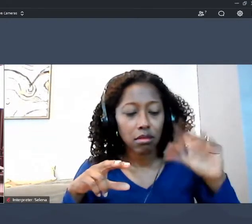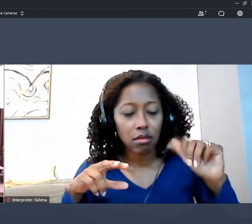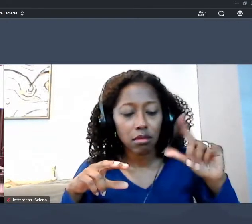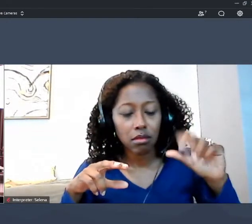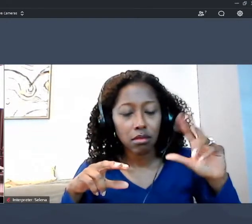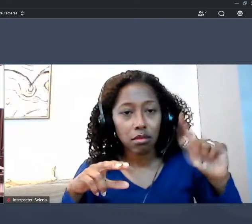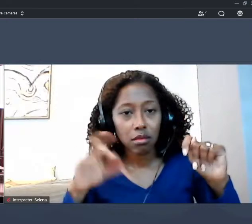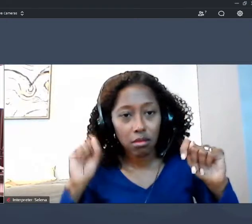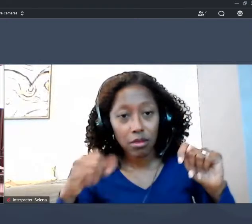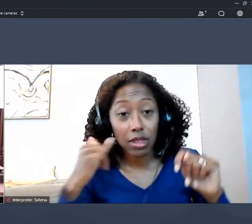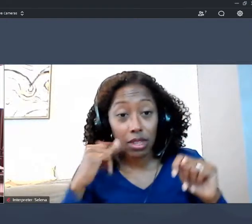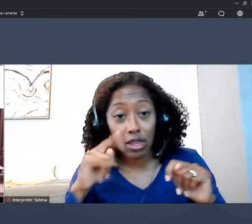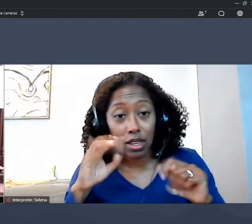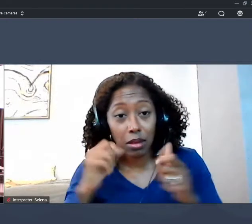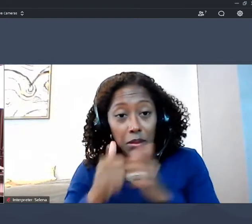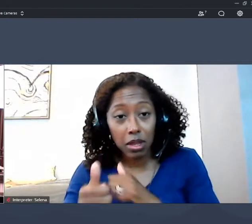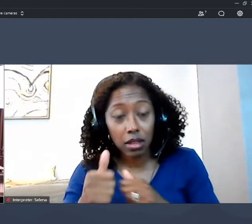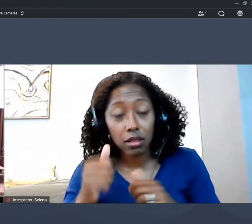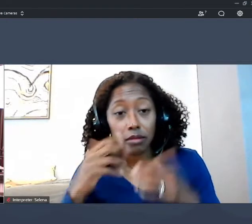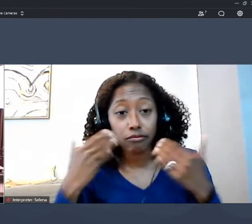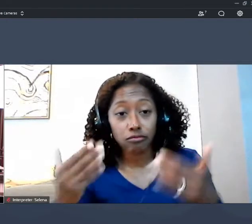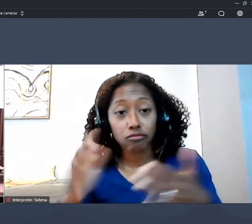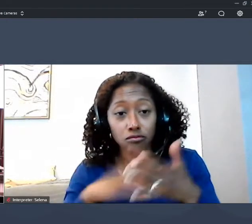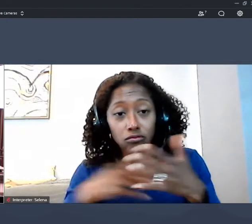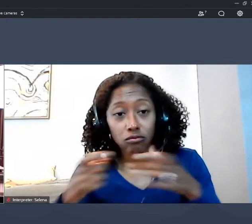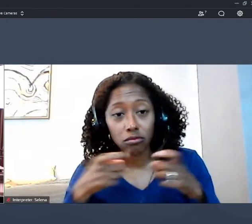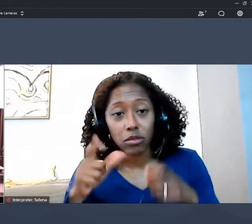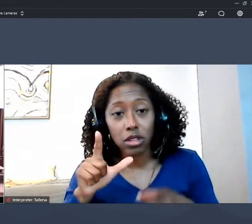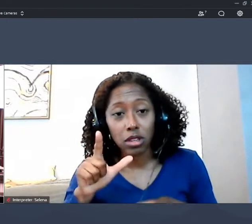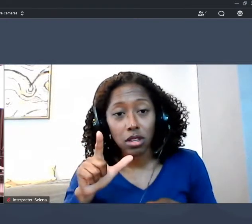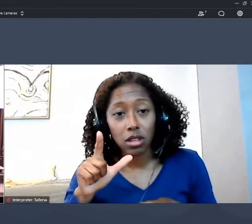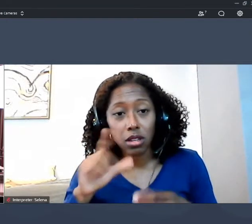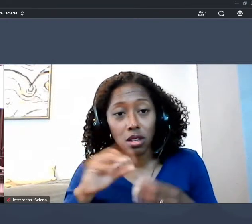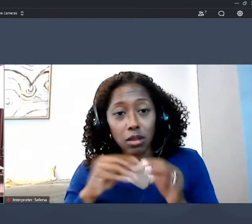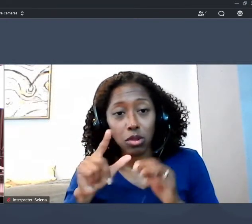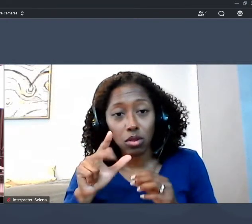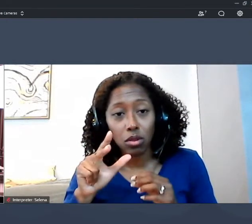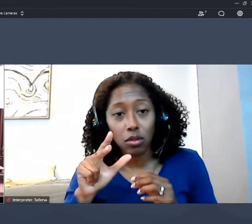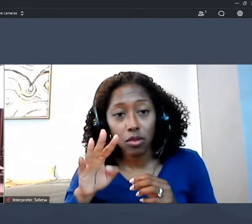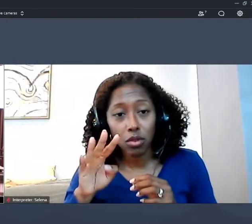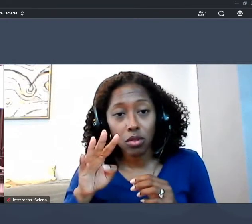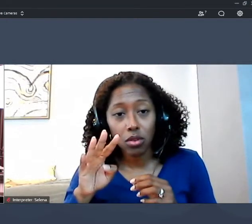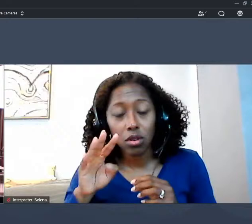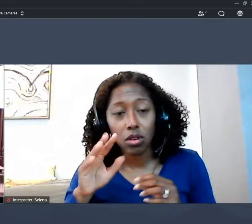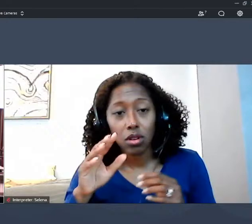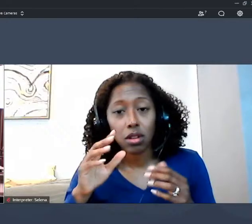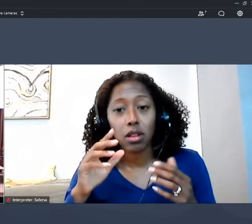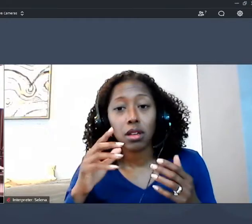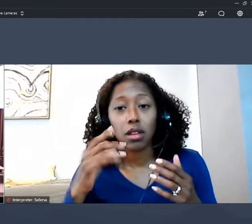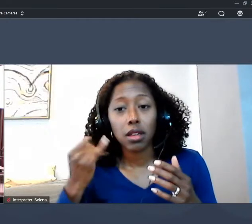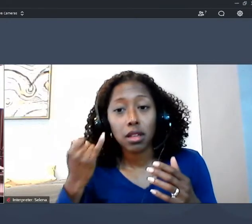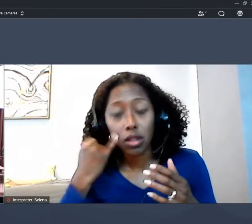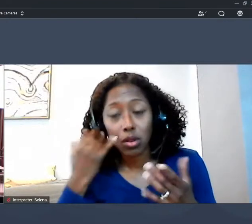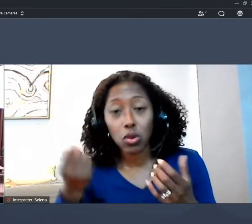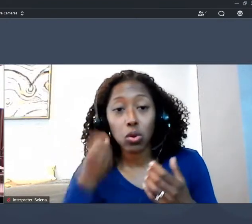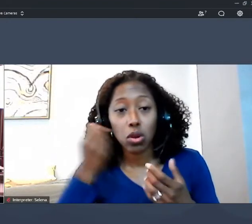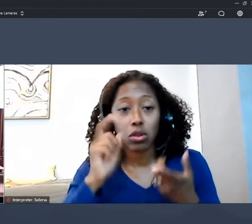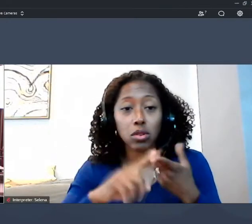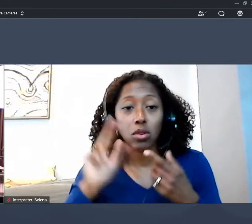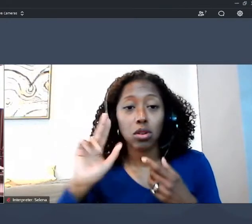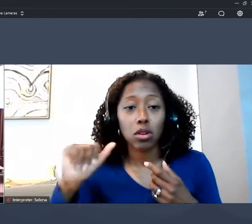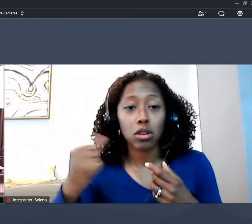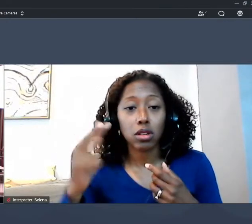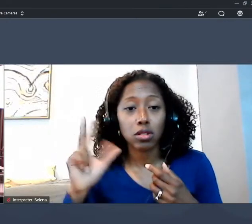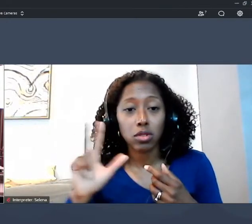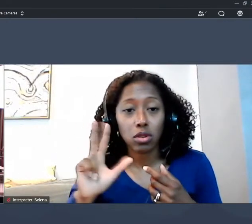This item passed. Madam Comptroller, item number 34, please. Item 34 will be held until August 3rd, so I will